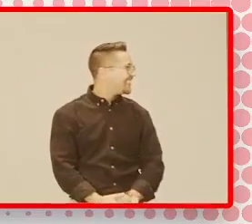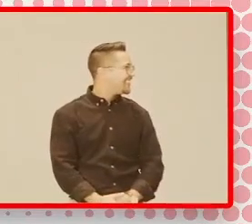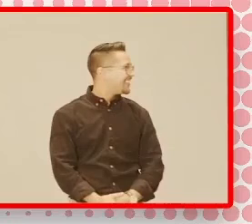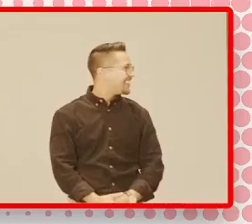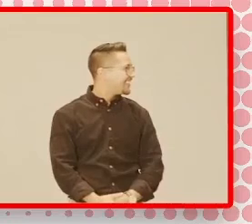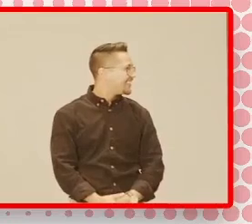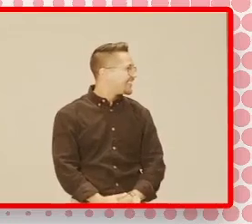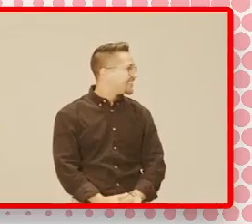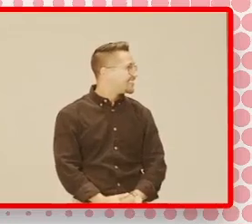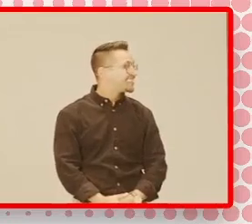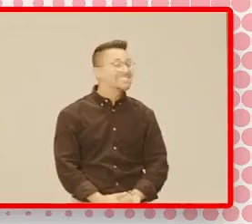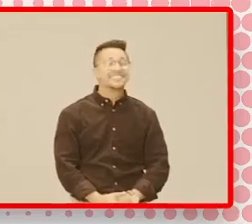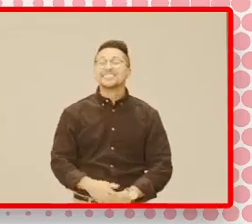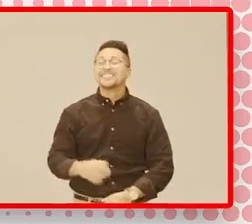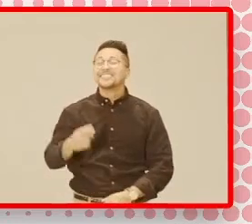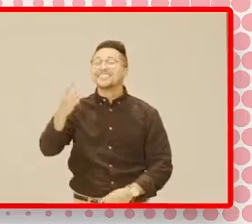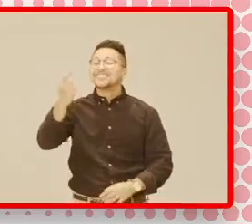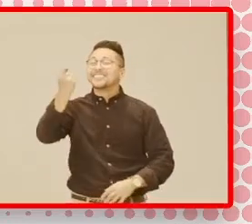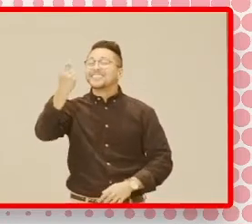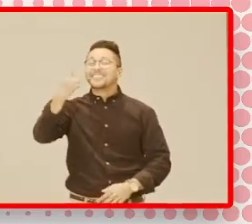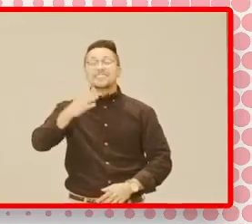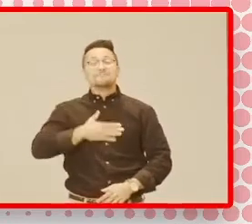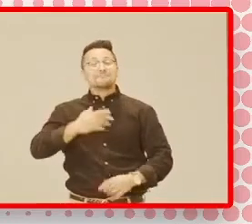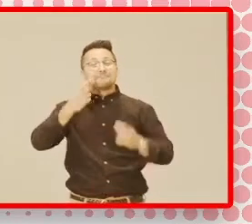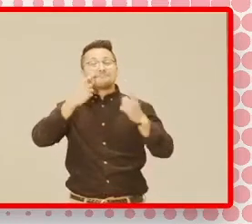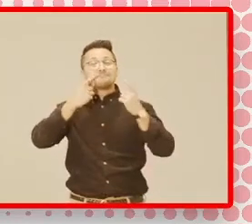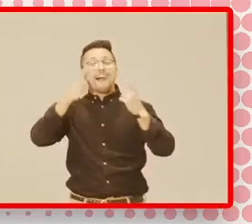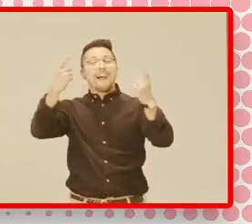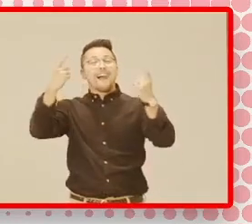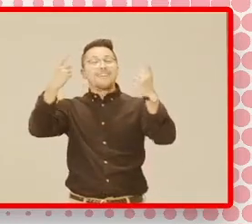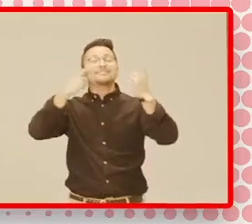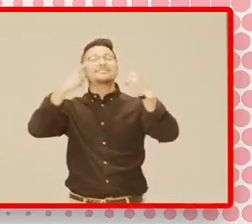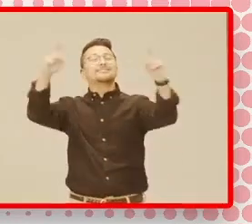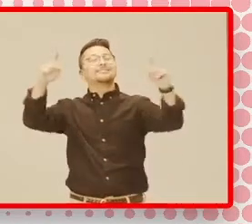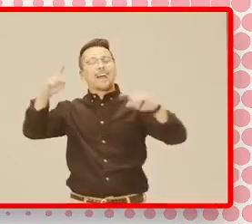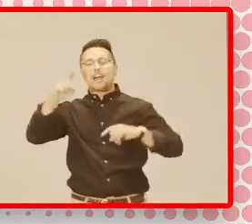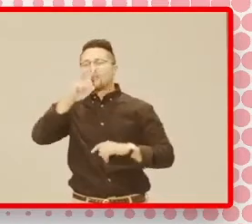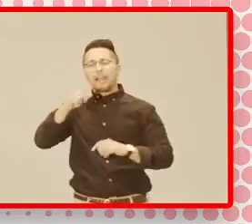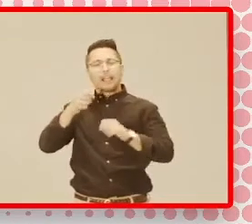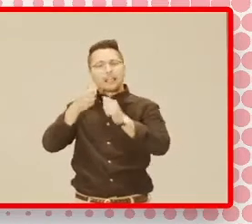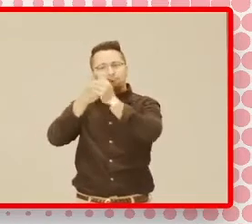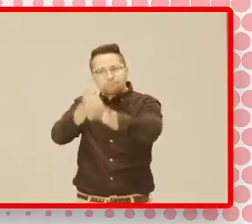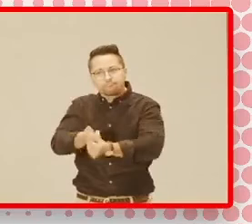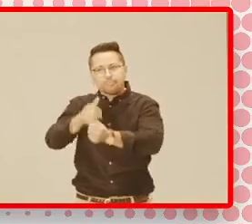My success is based on what happened.